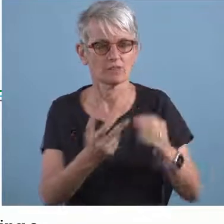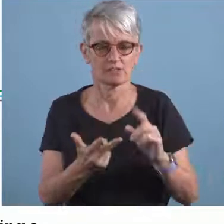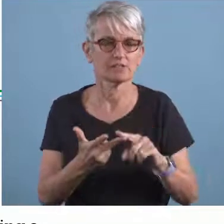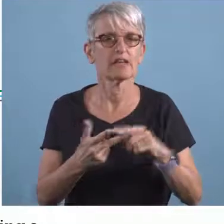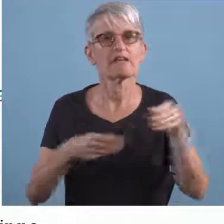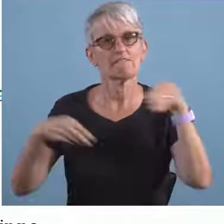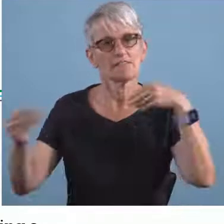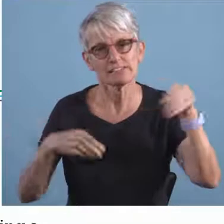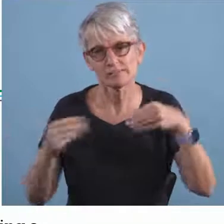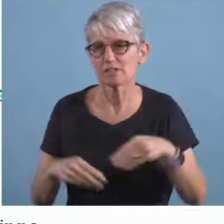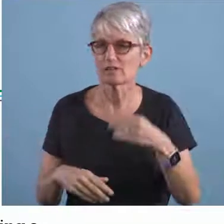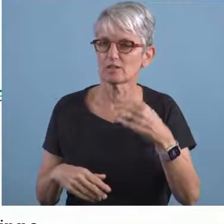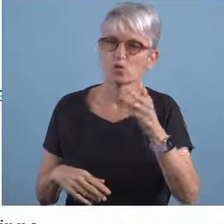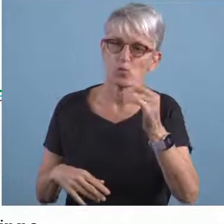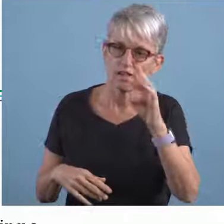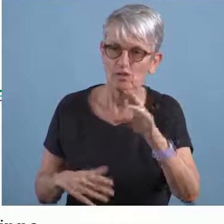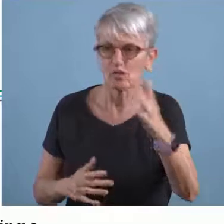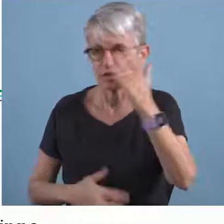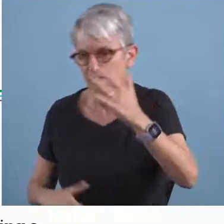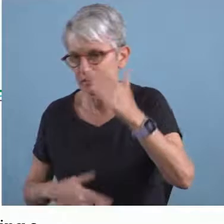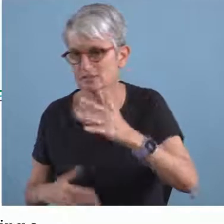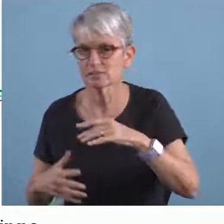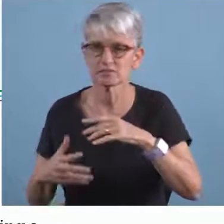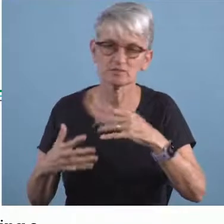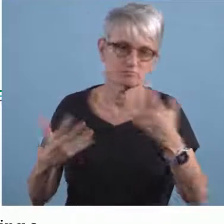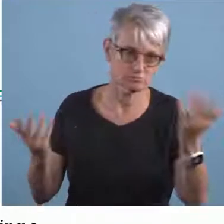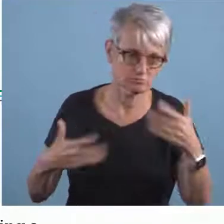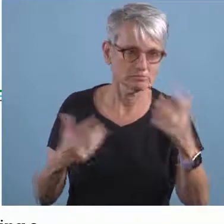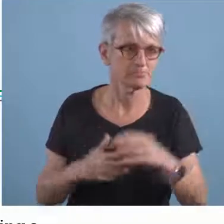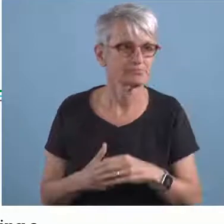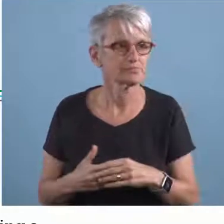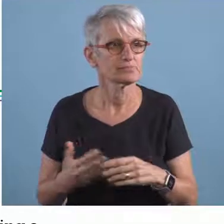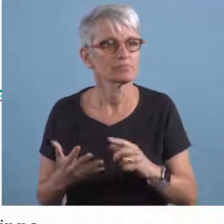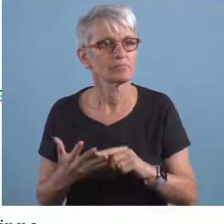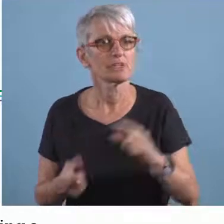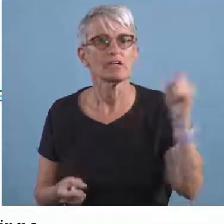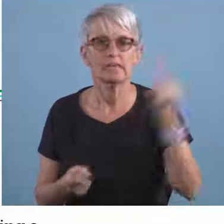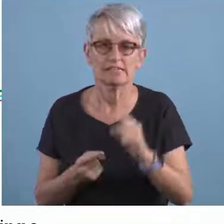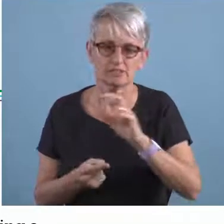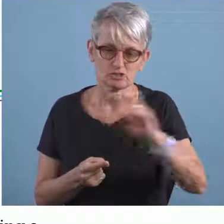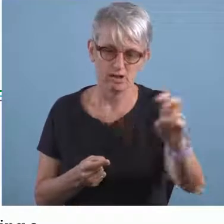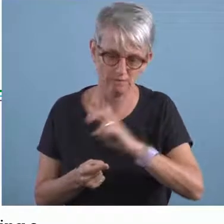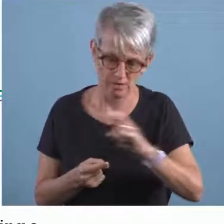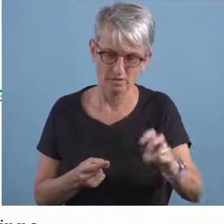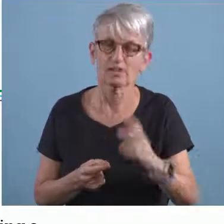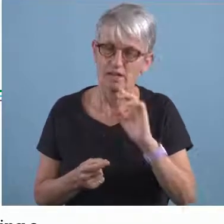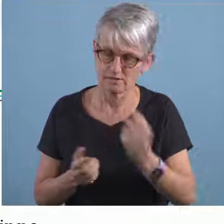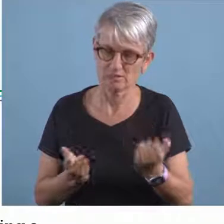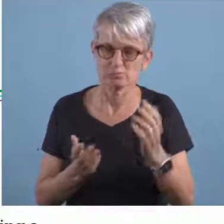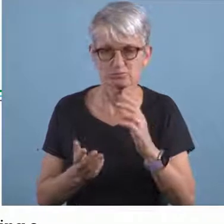and weather and illness, like I was talking about earlier. Less travel, another theme that keeps